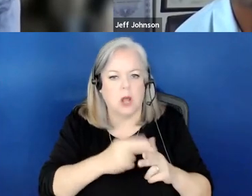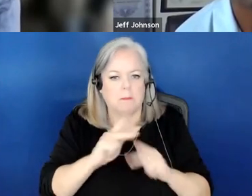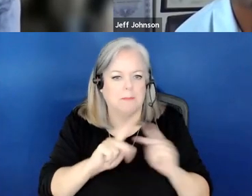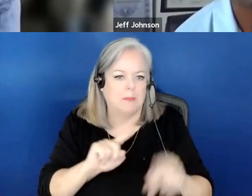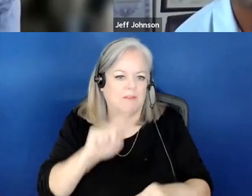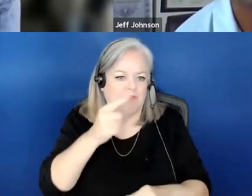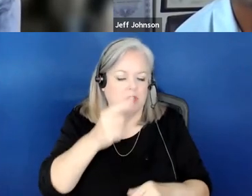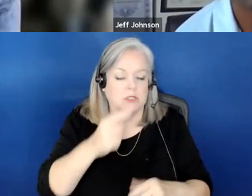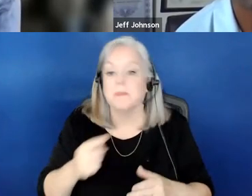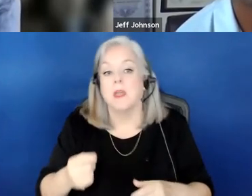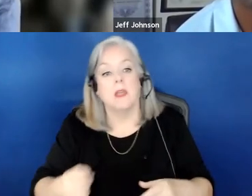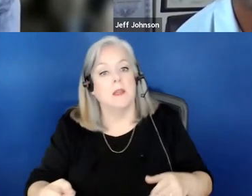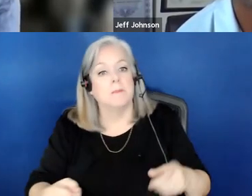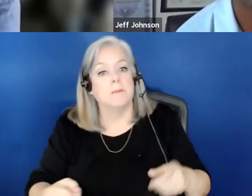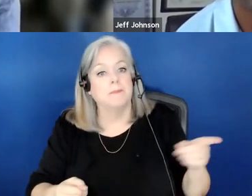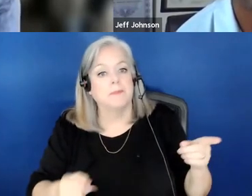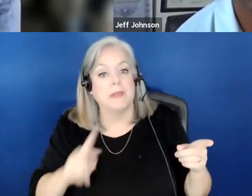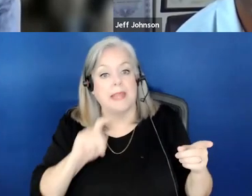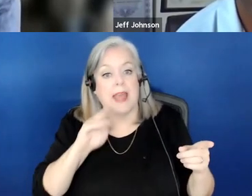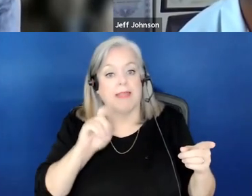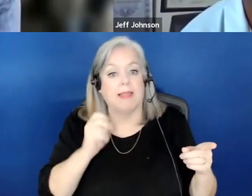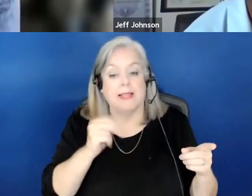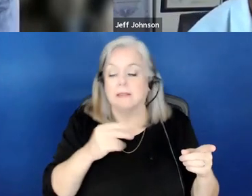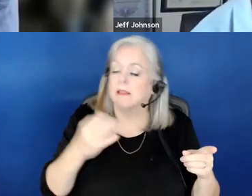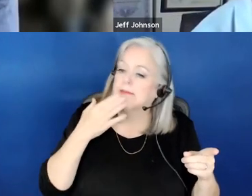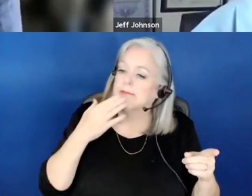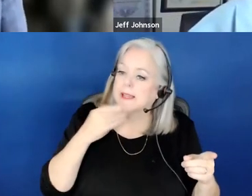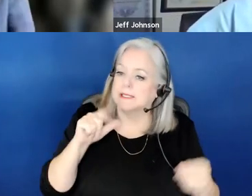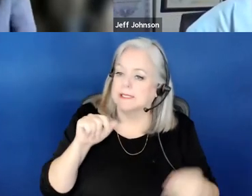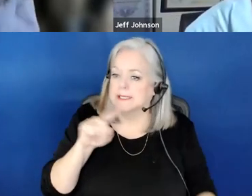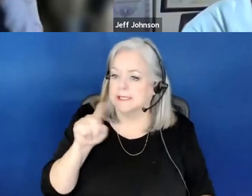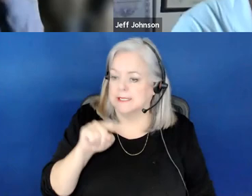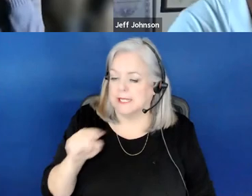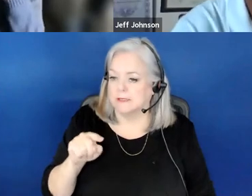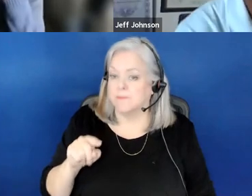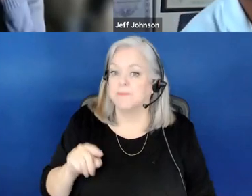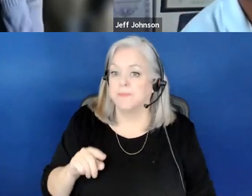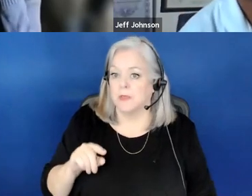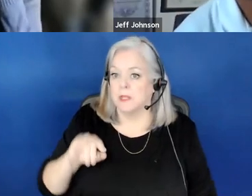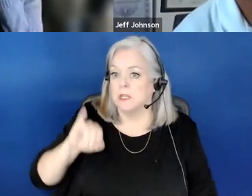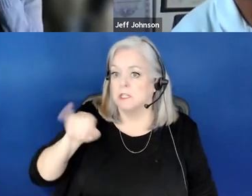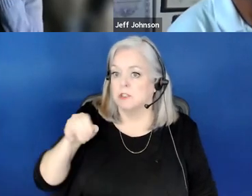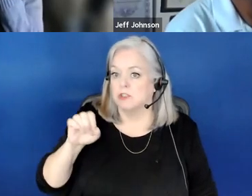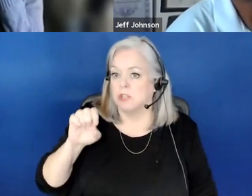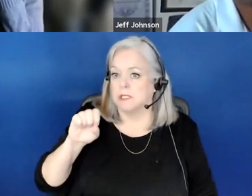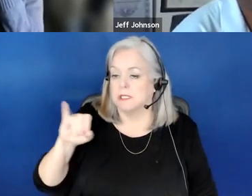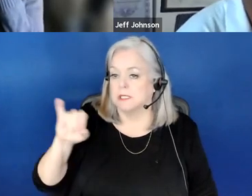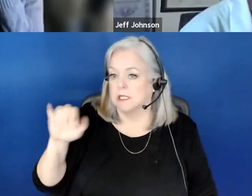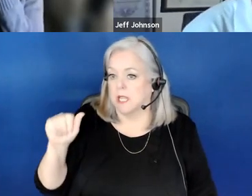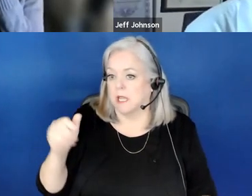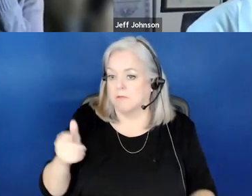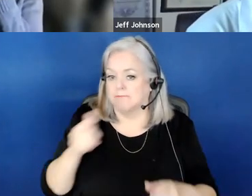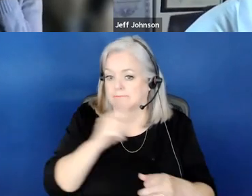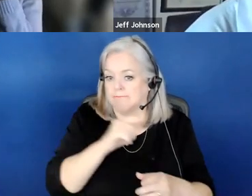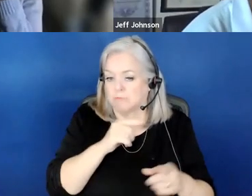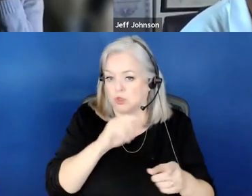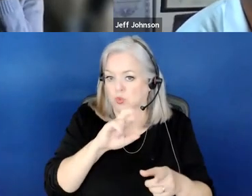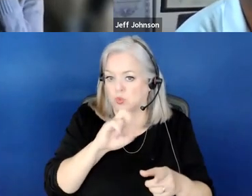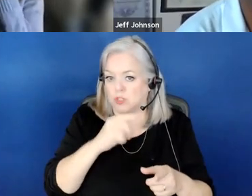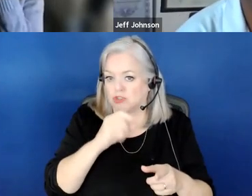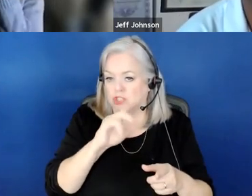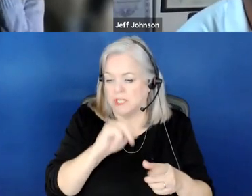that clarification, Liz. Jessica, I'm going to turn to Regina and then we can come back to your other two questions. Okay.